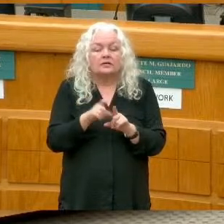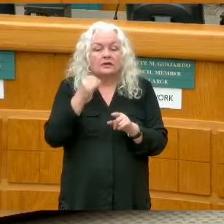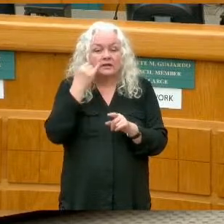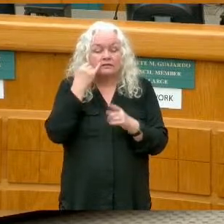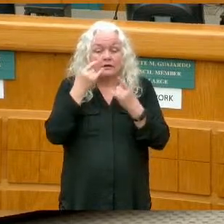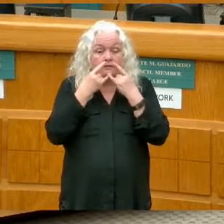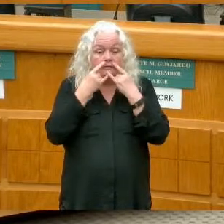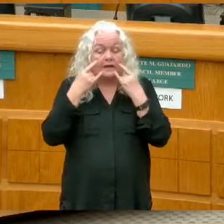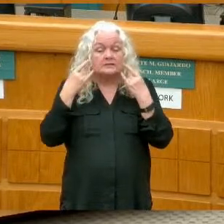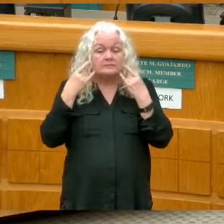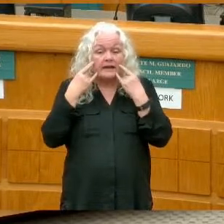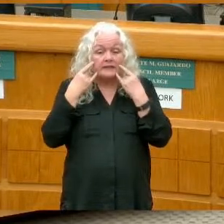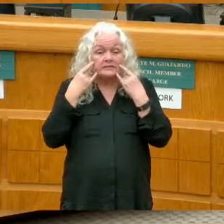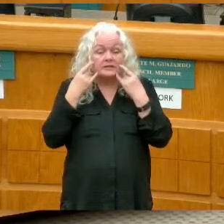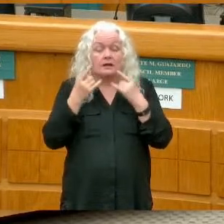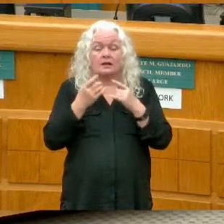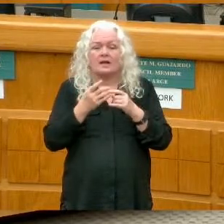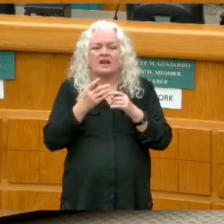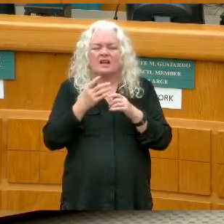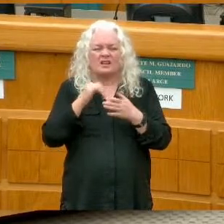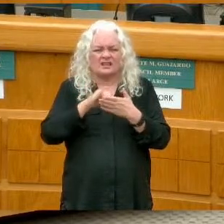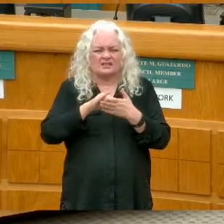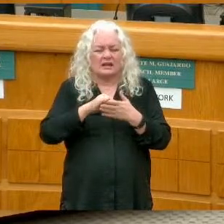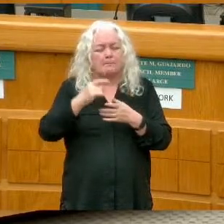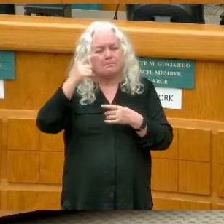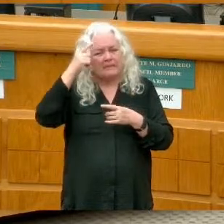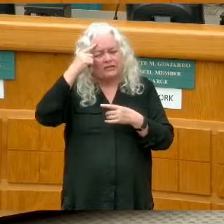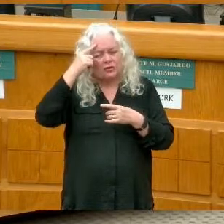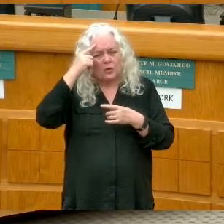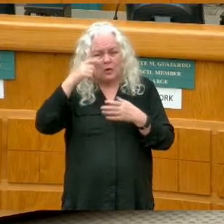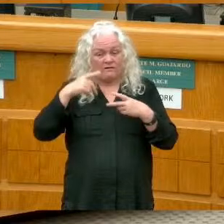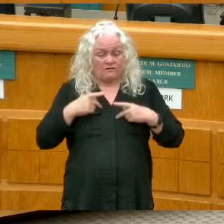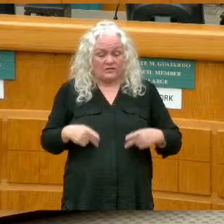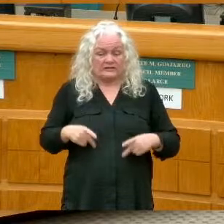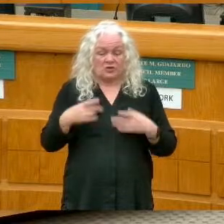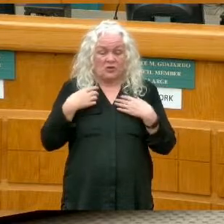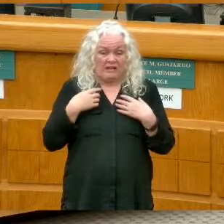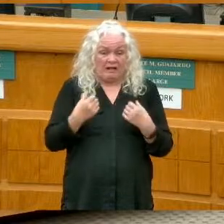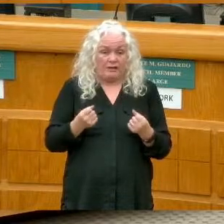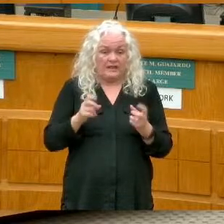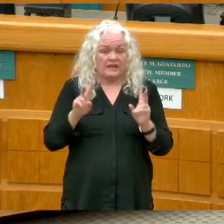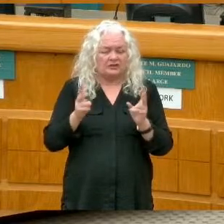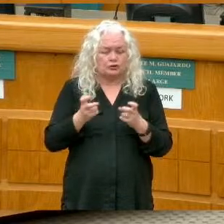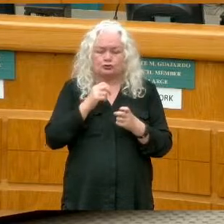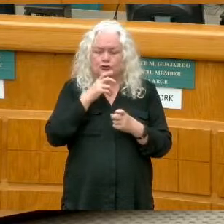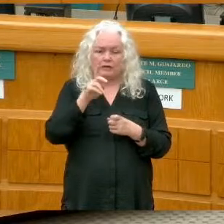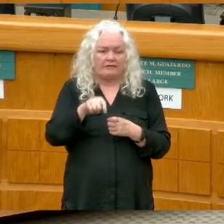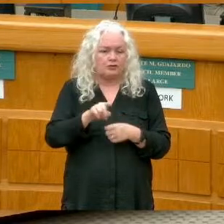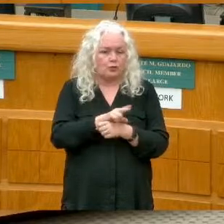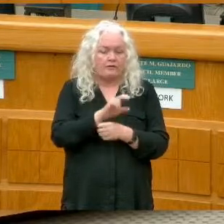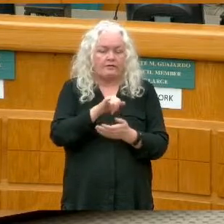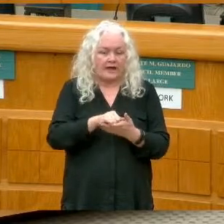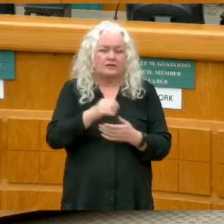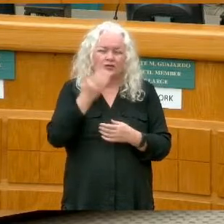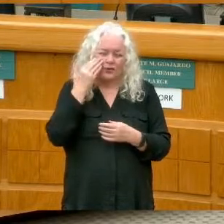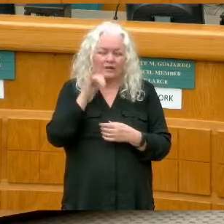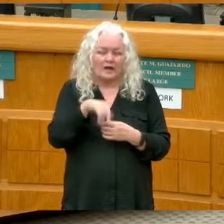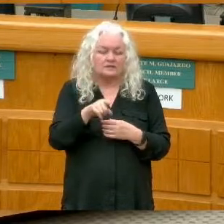wearing a face mask poses greater mental or physical health issues, you don't have to wear one as well. And I think we know that.